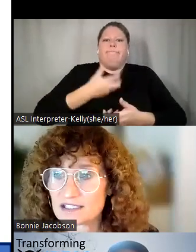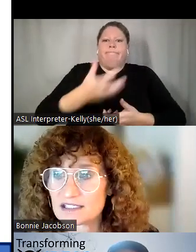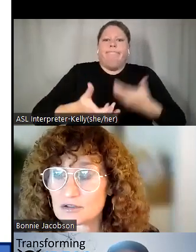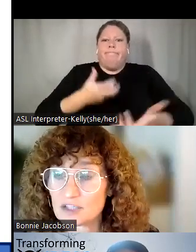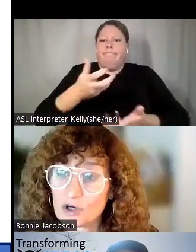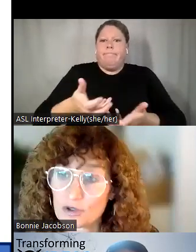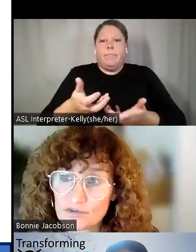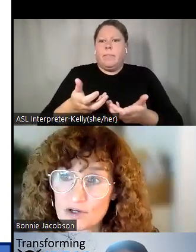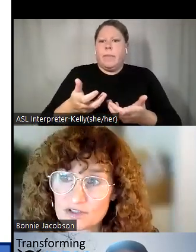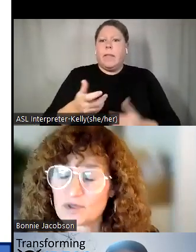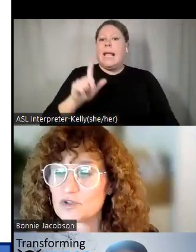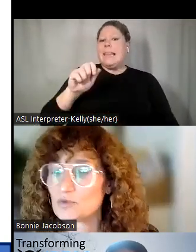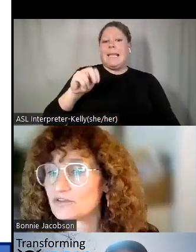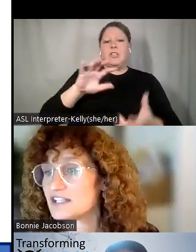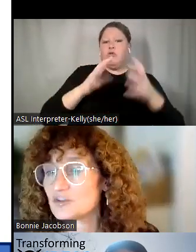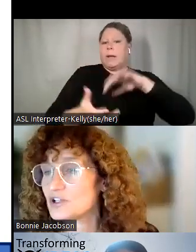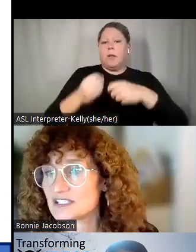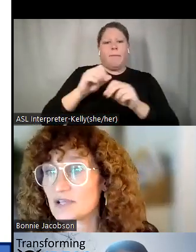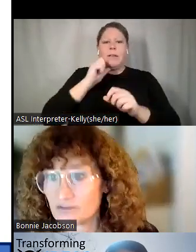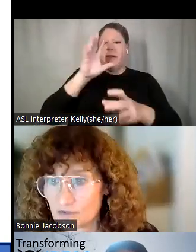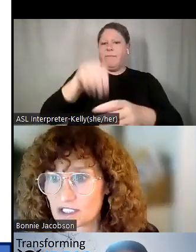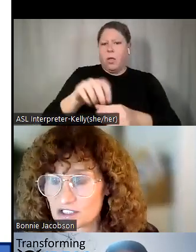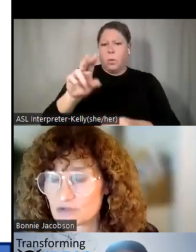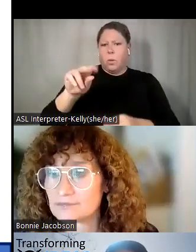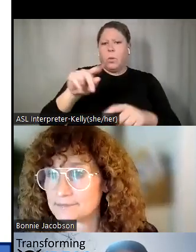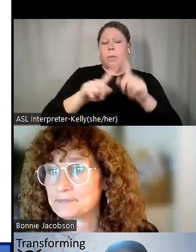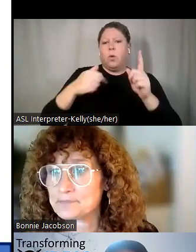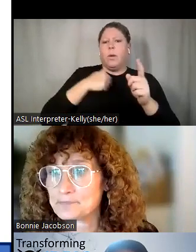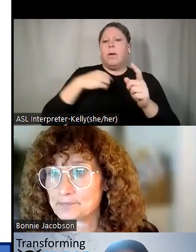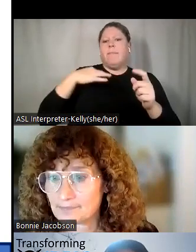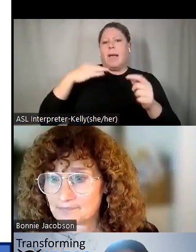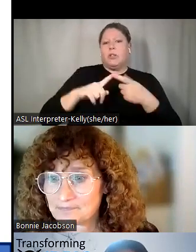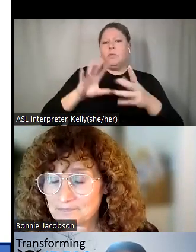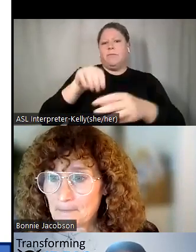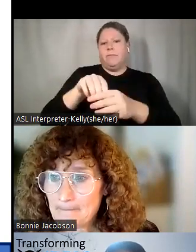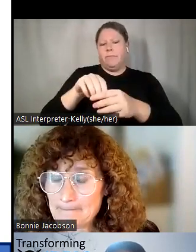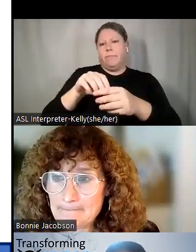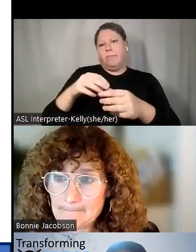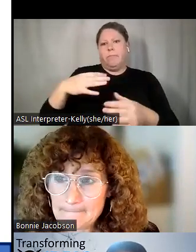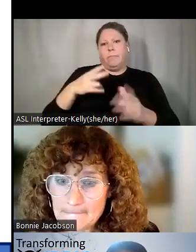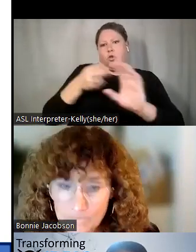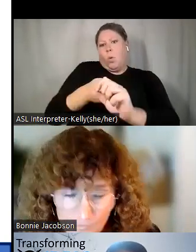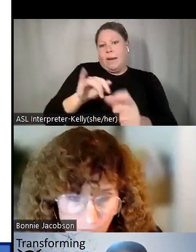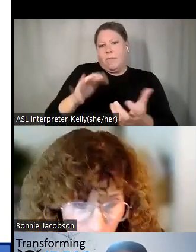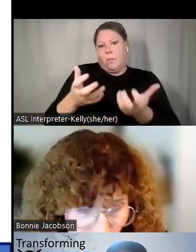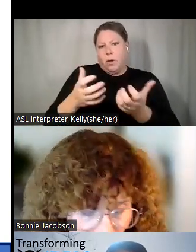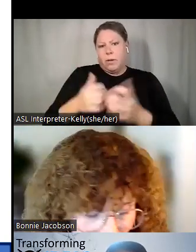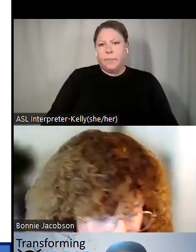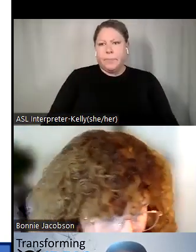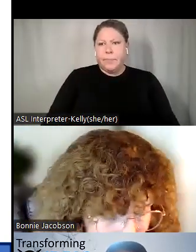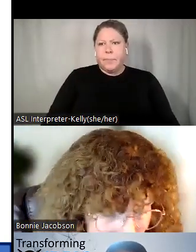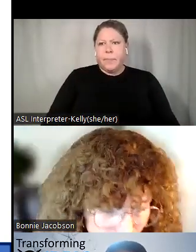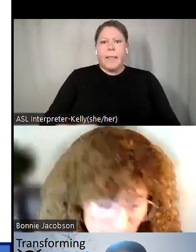not necessarily a part of those, but we were invited to participate if we wanted to. That's awesome. Another one, when you